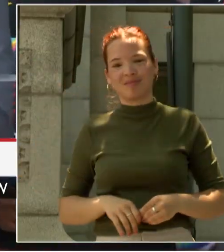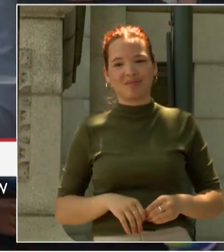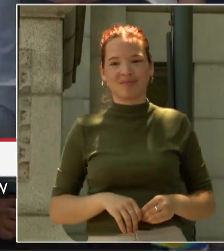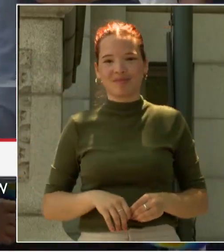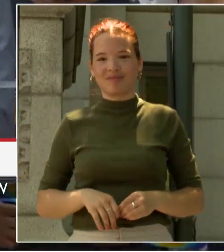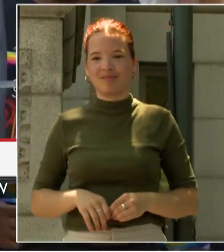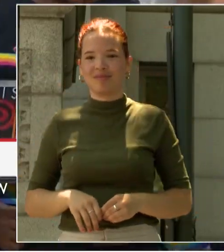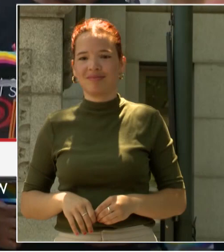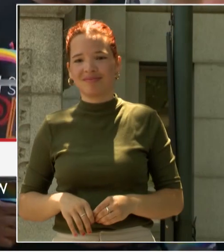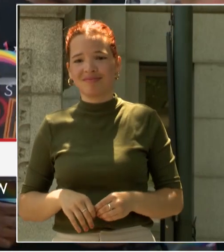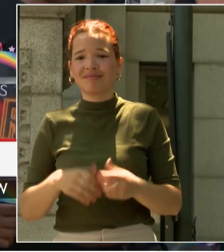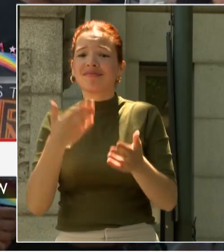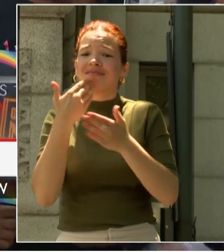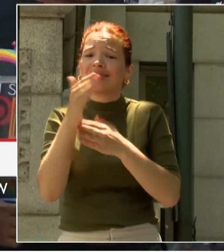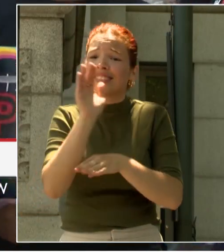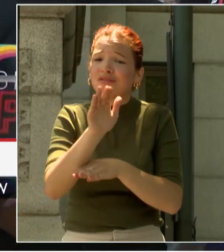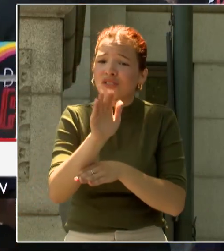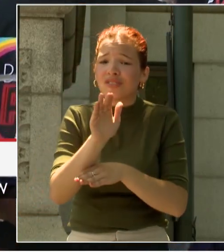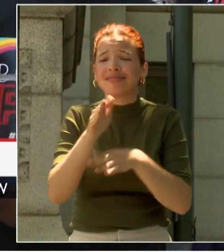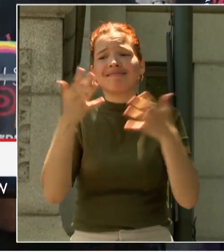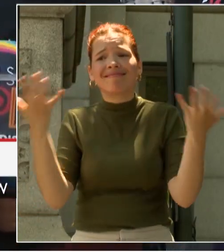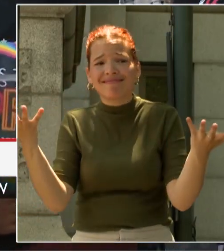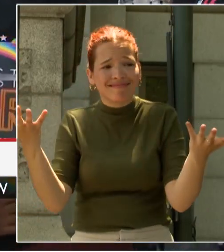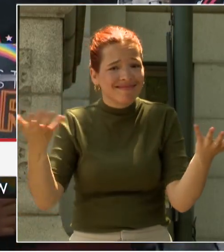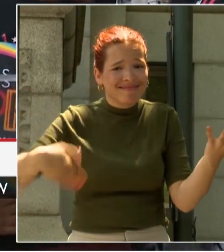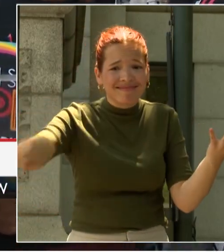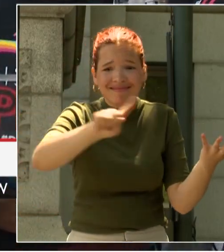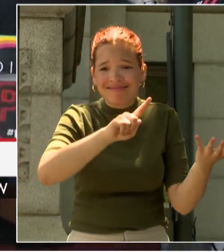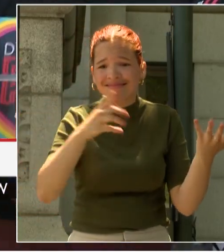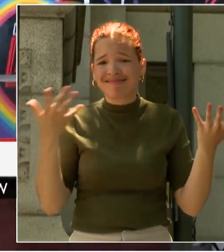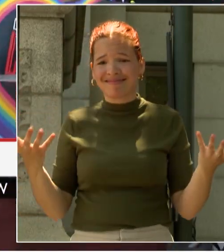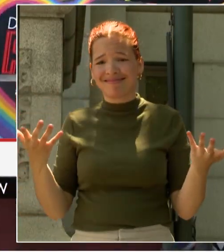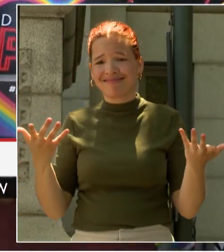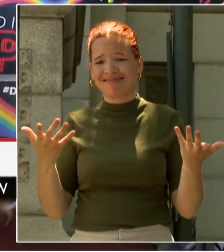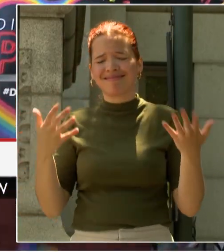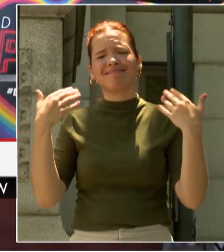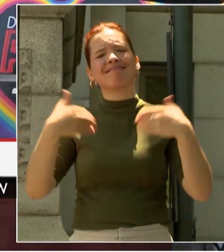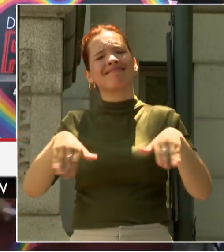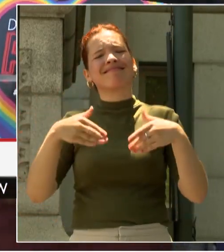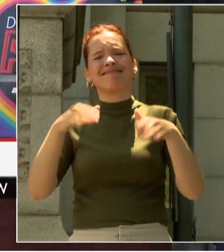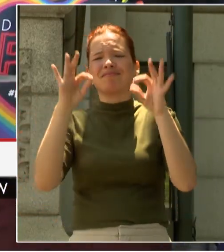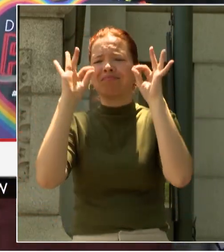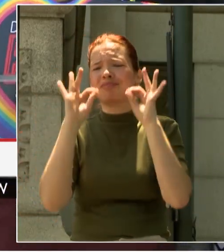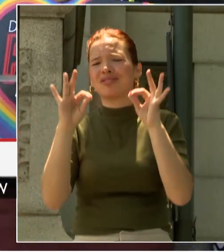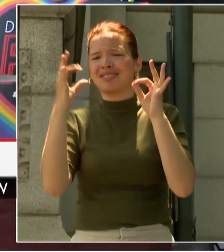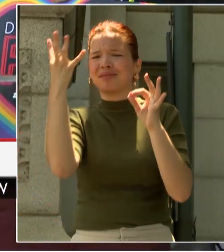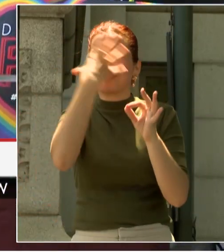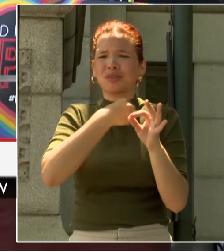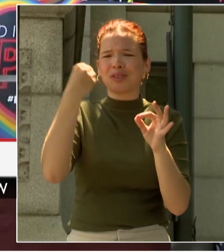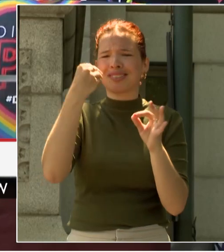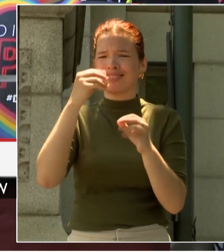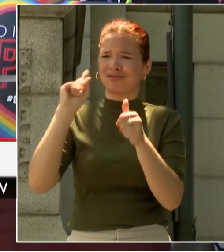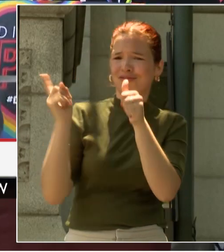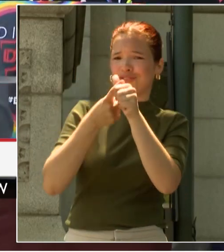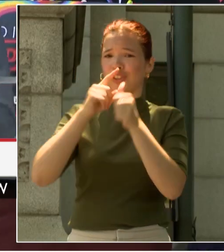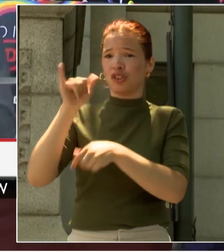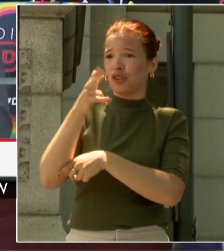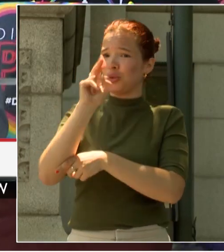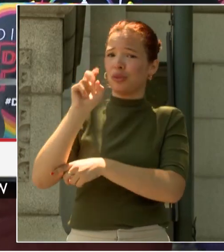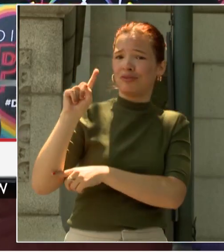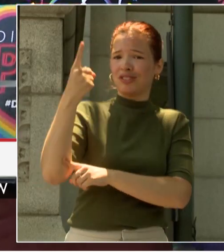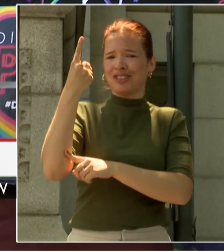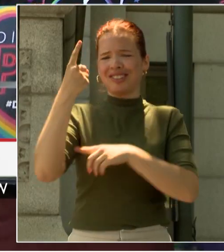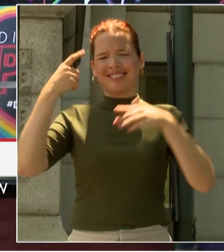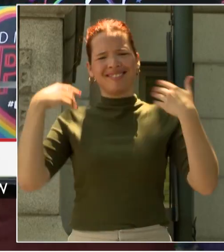Good afternoon, everybody. Good afternoon. What a beautiful, beautiful first day of June, and I think it's only appropriate that we start this Pride